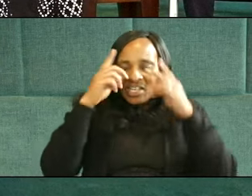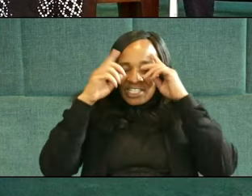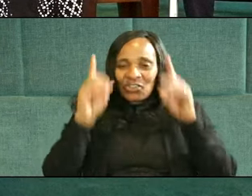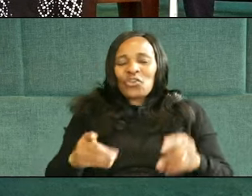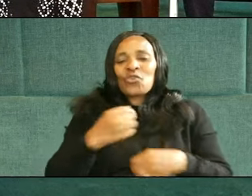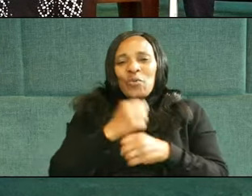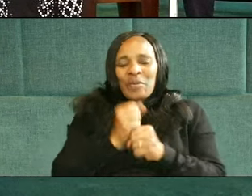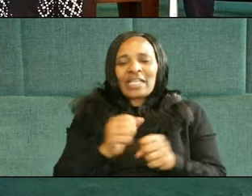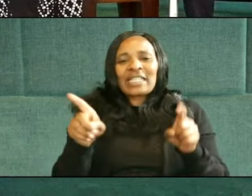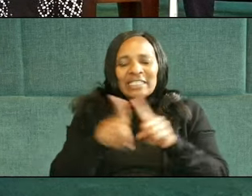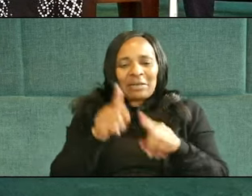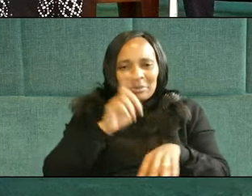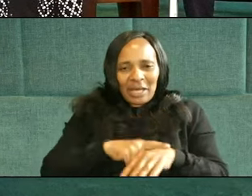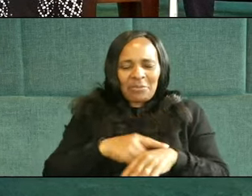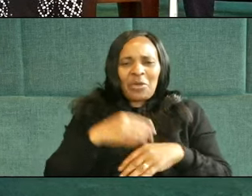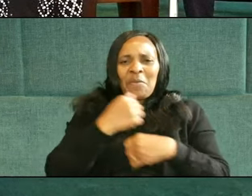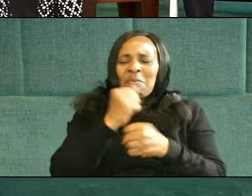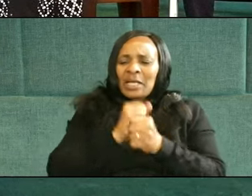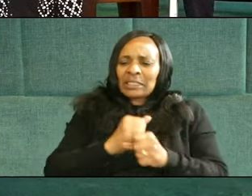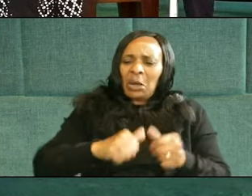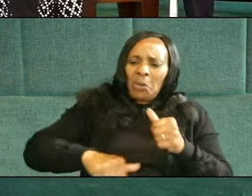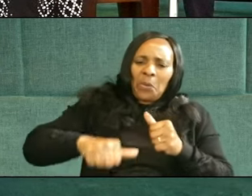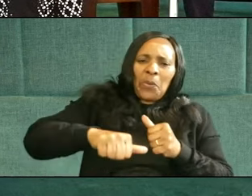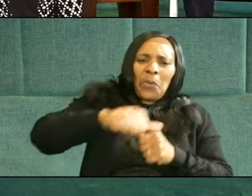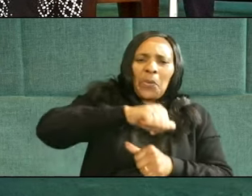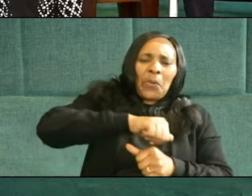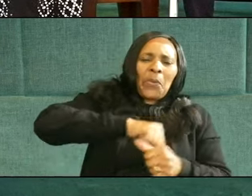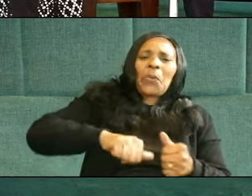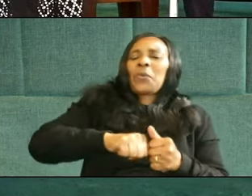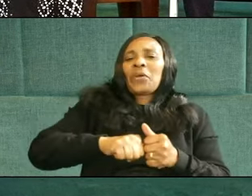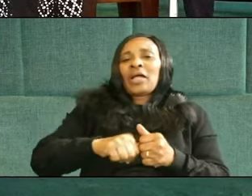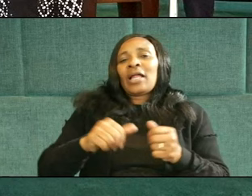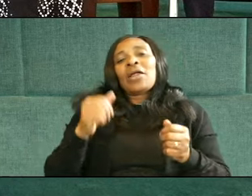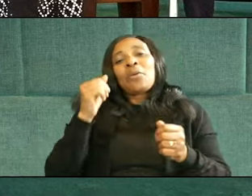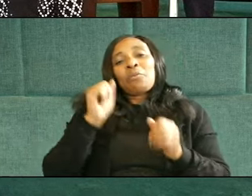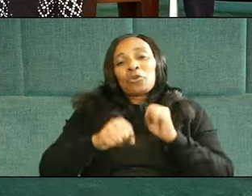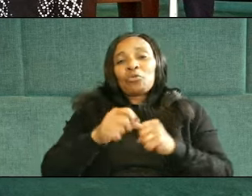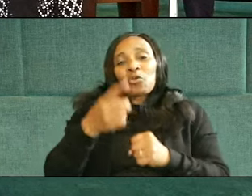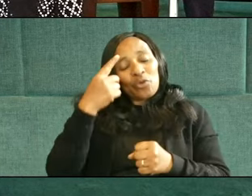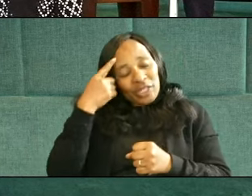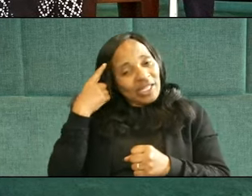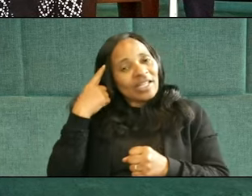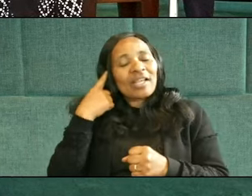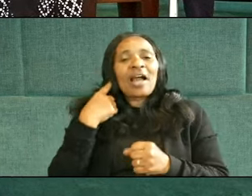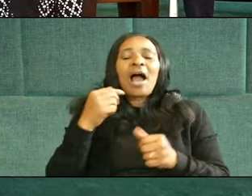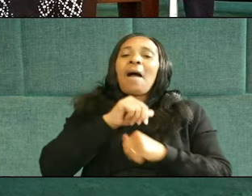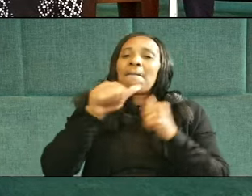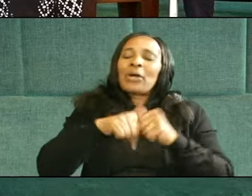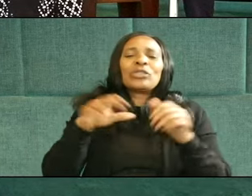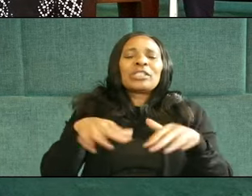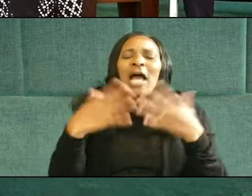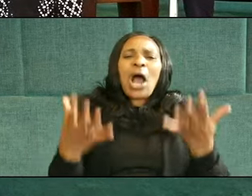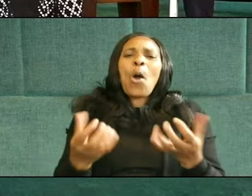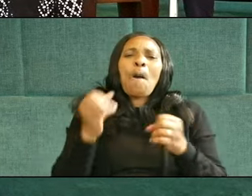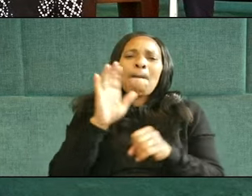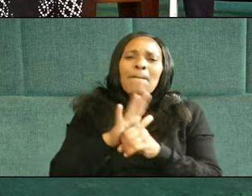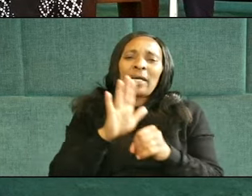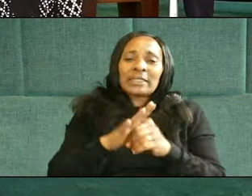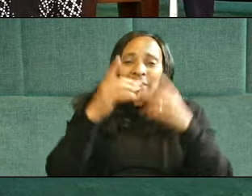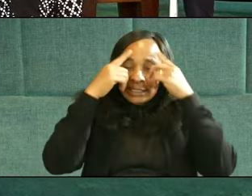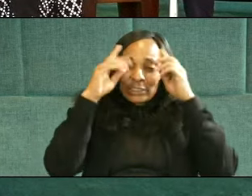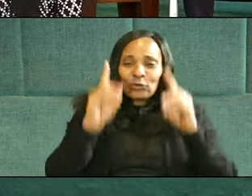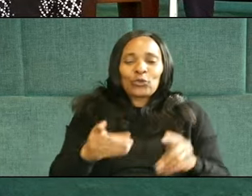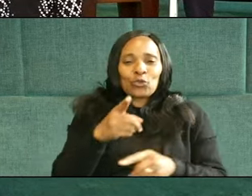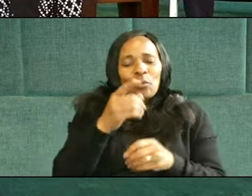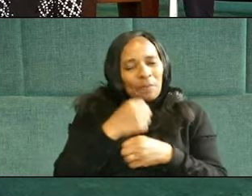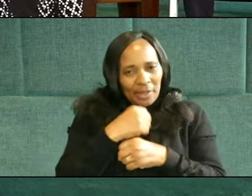well, it affects the people around us. So I want us to think, even you, our viewer, just think about how much the decisions you